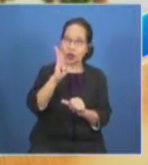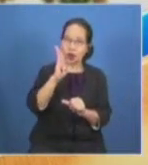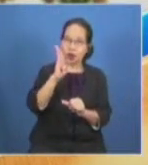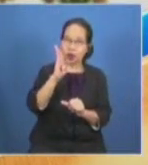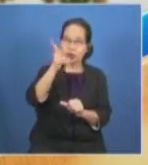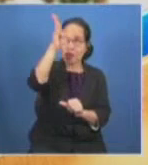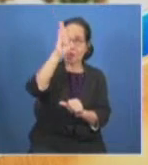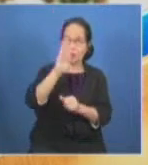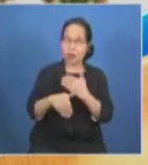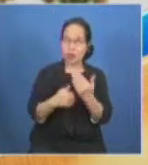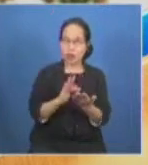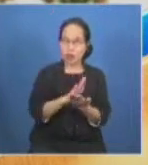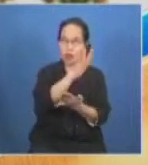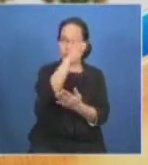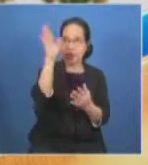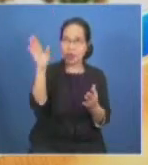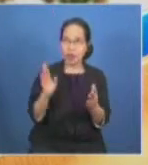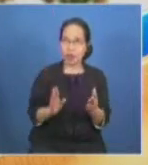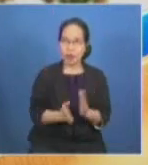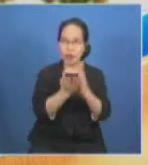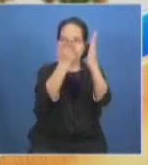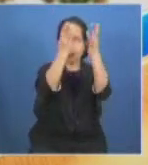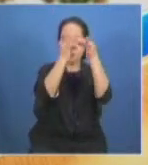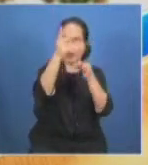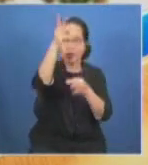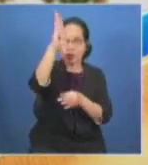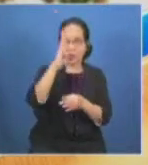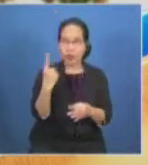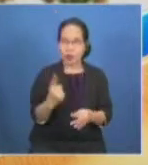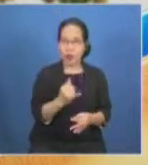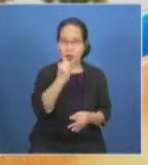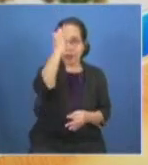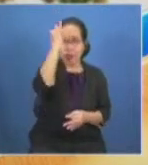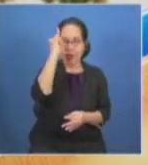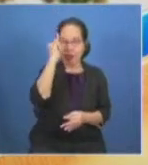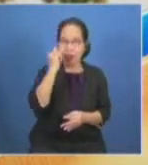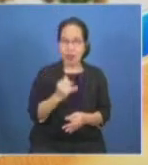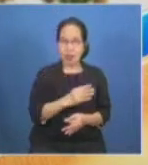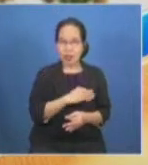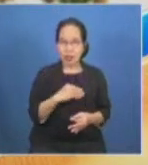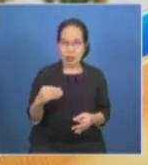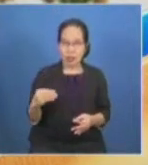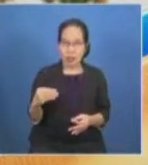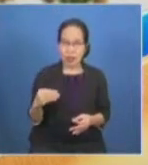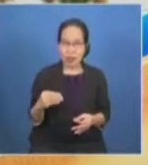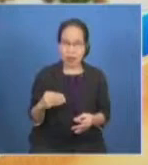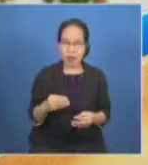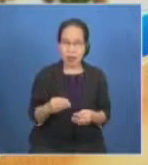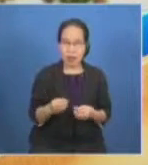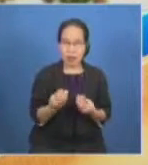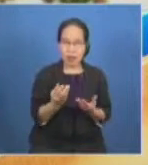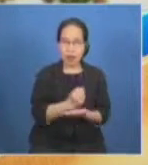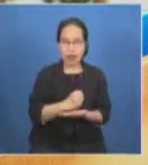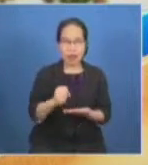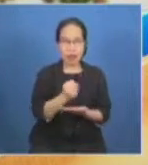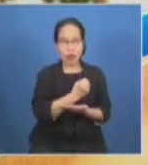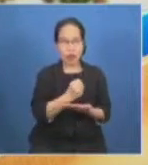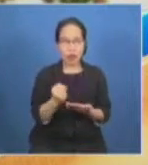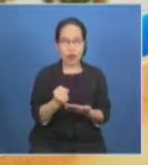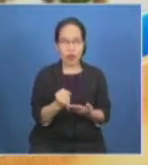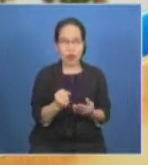honor belong to God forever. On that note, we are leaving to you a